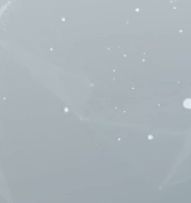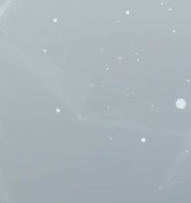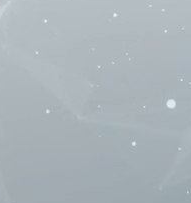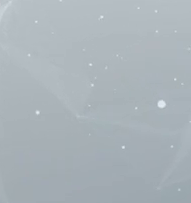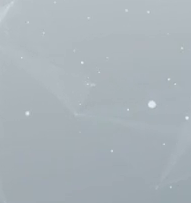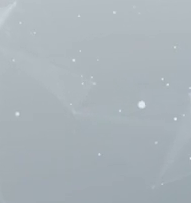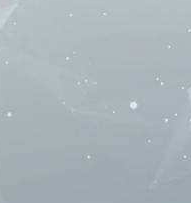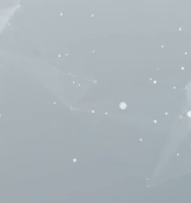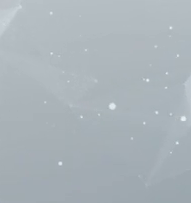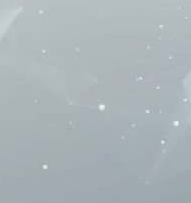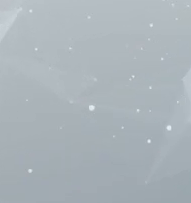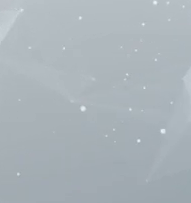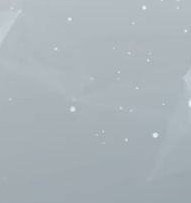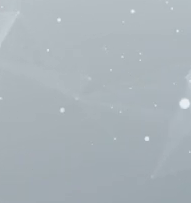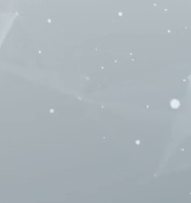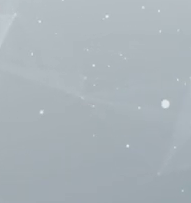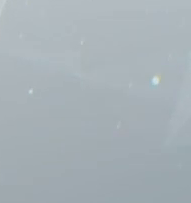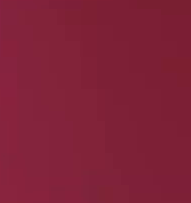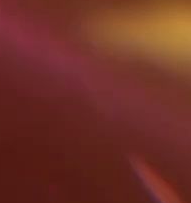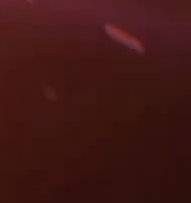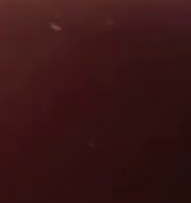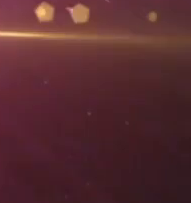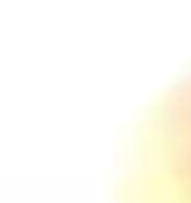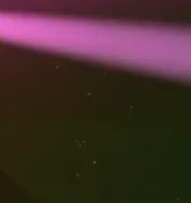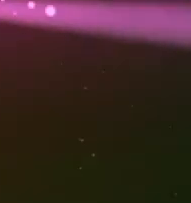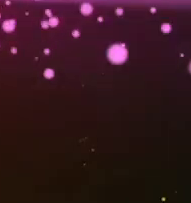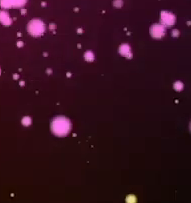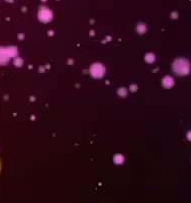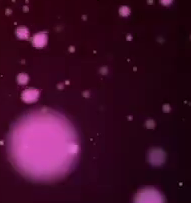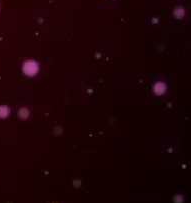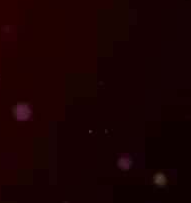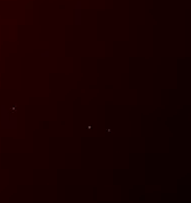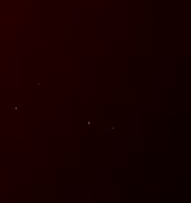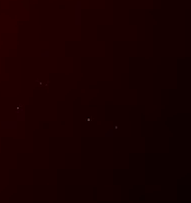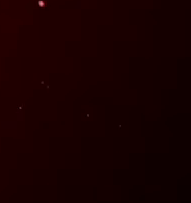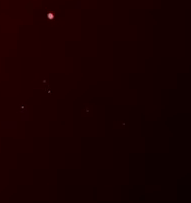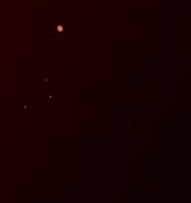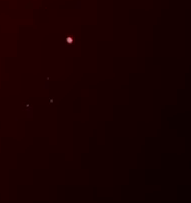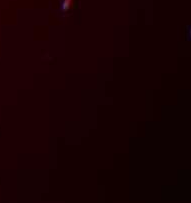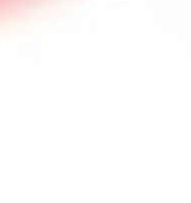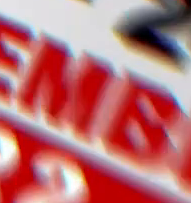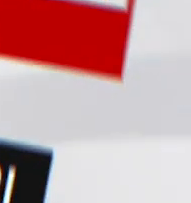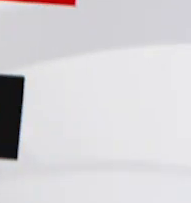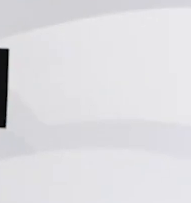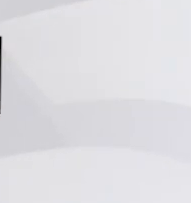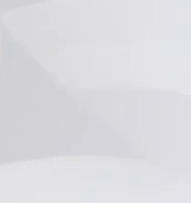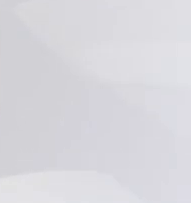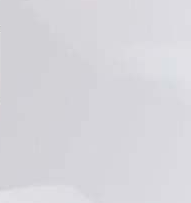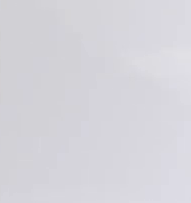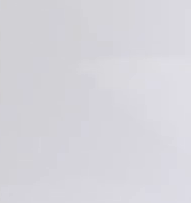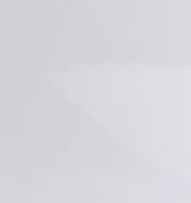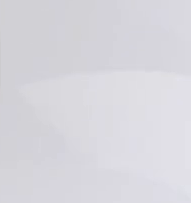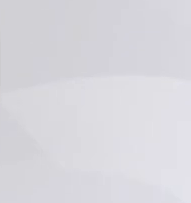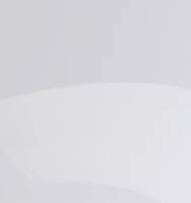come. Matthew 24, verse 14. Do you want to be more effective in the mission field? Get ready, save the